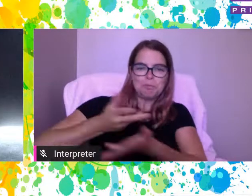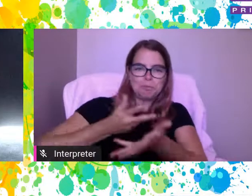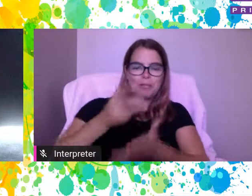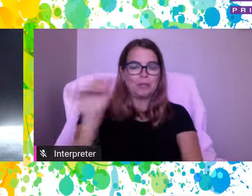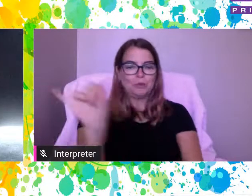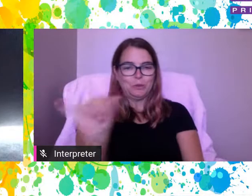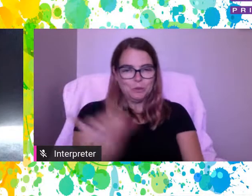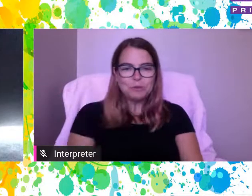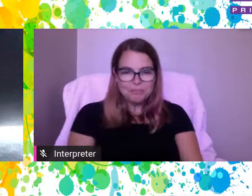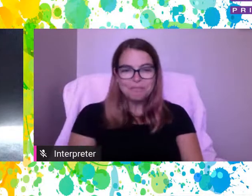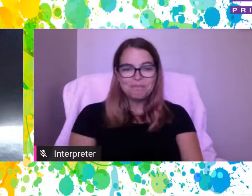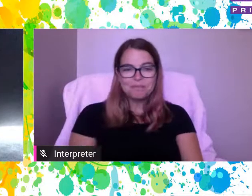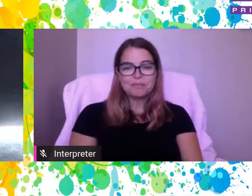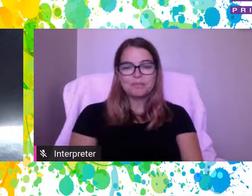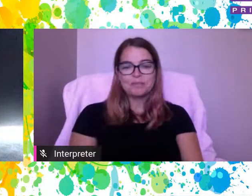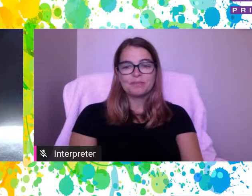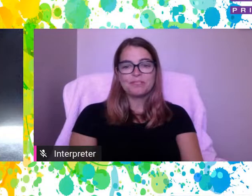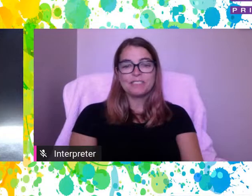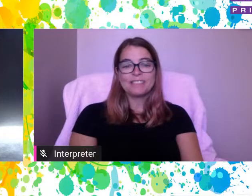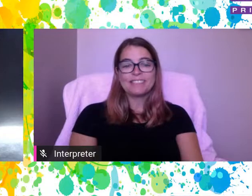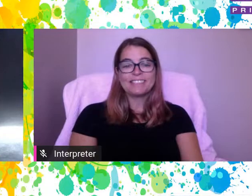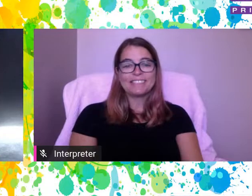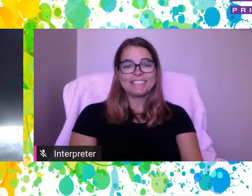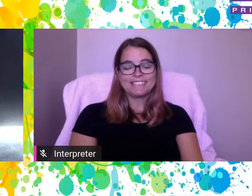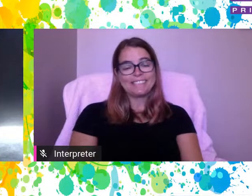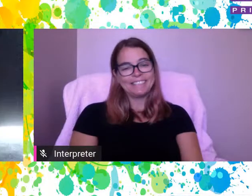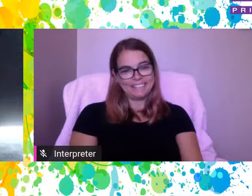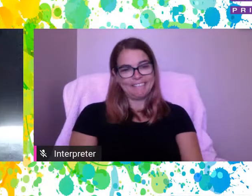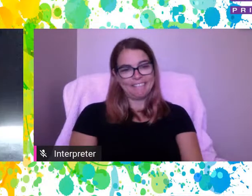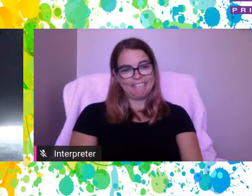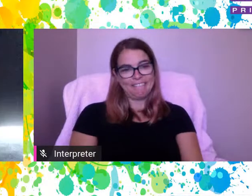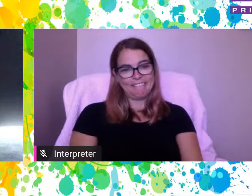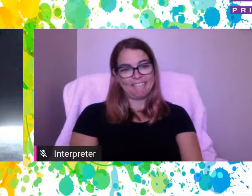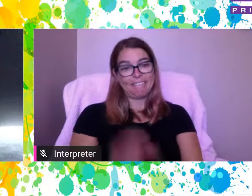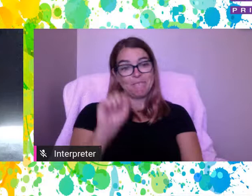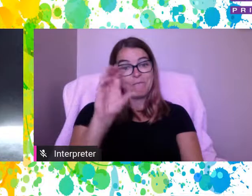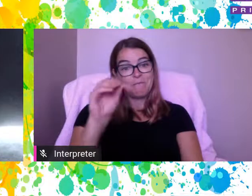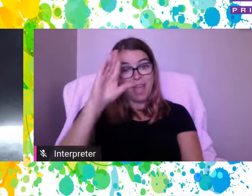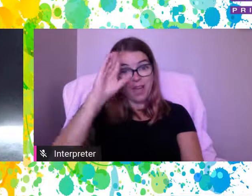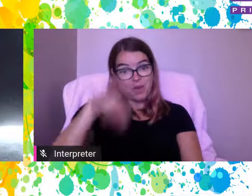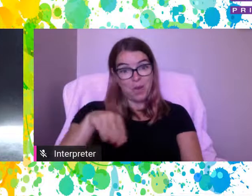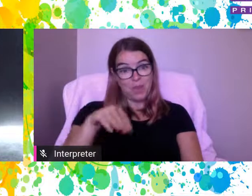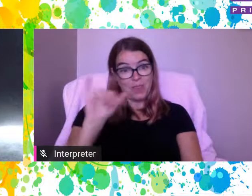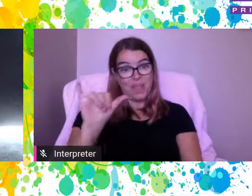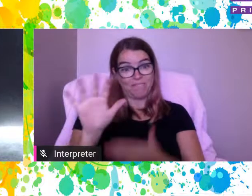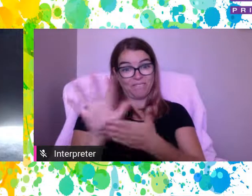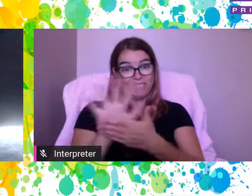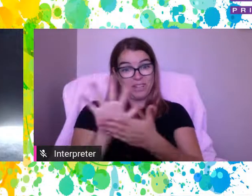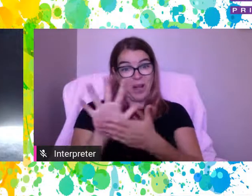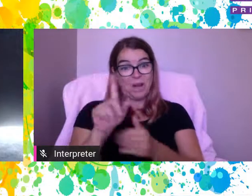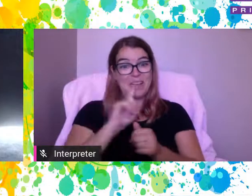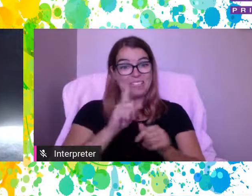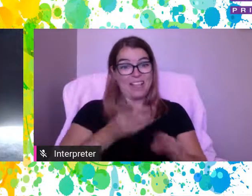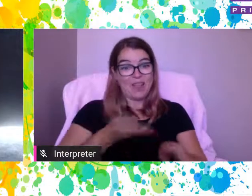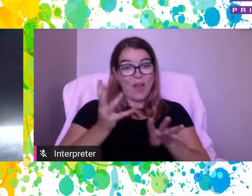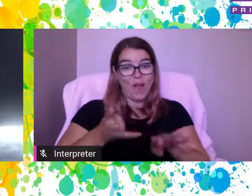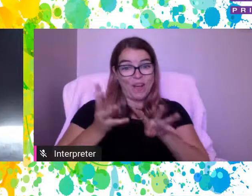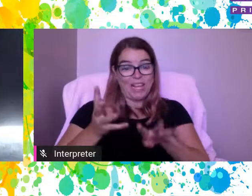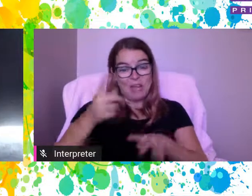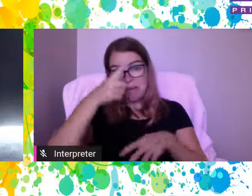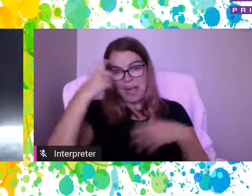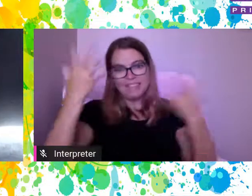well. And so I know that right now the video is also loading because this is the lovely part